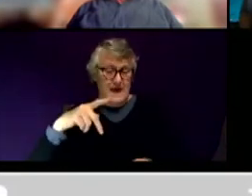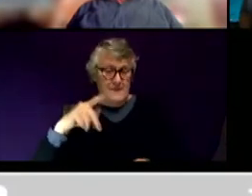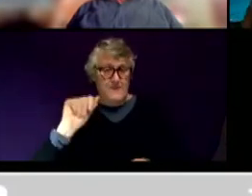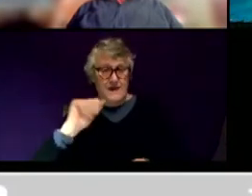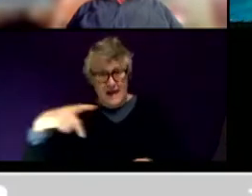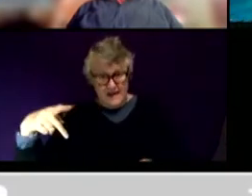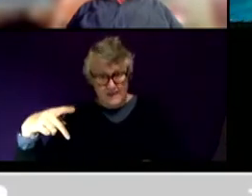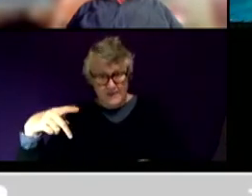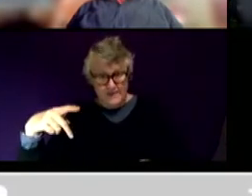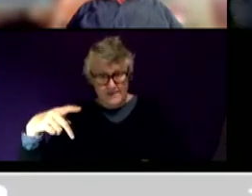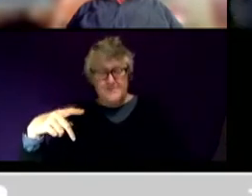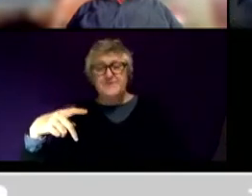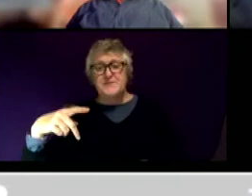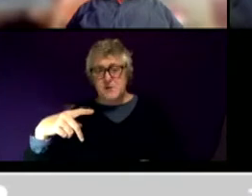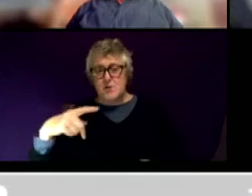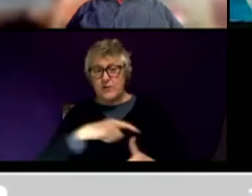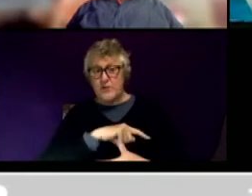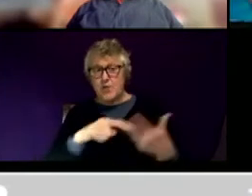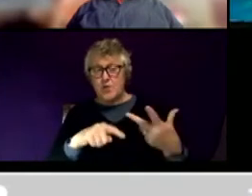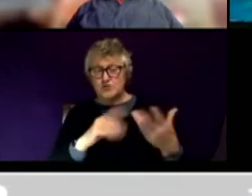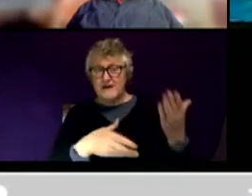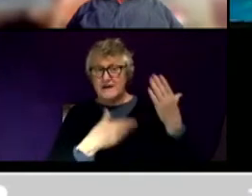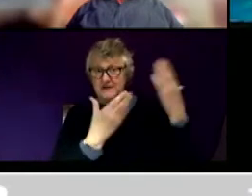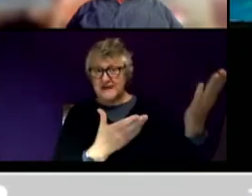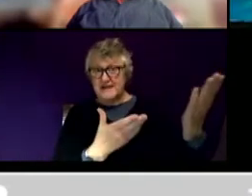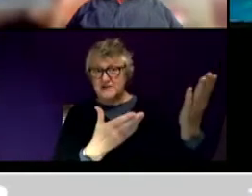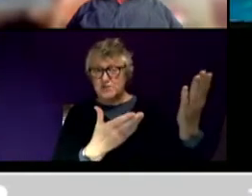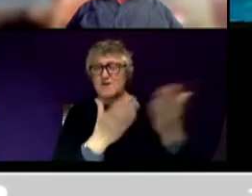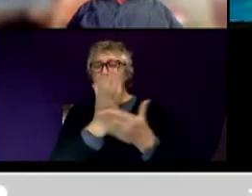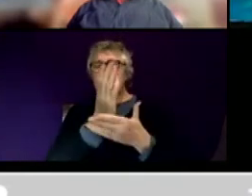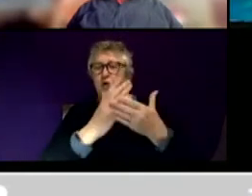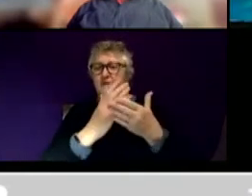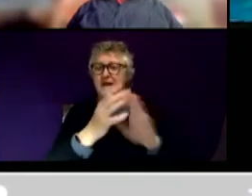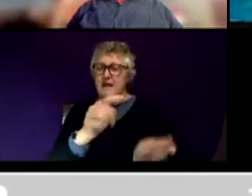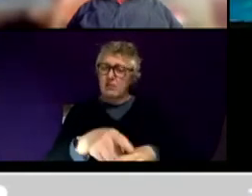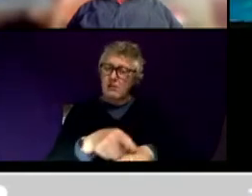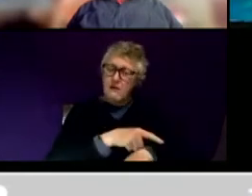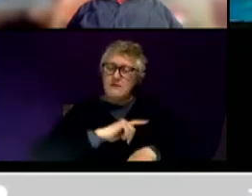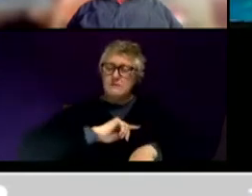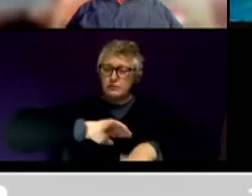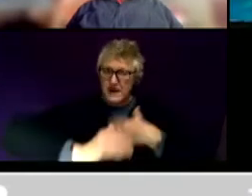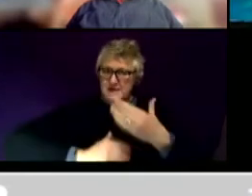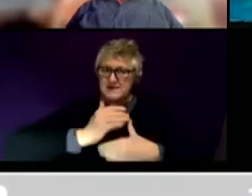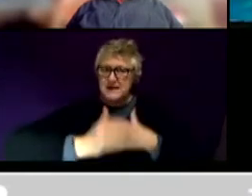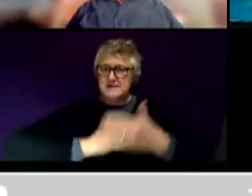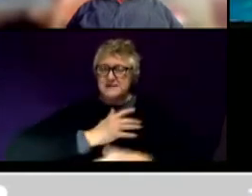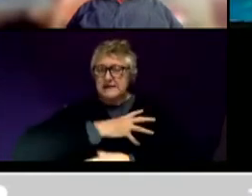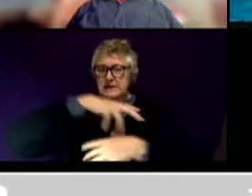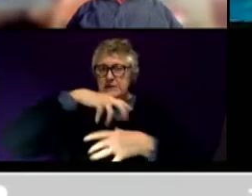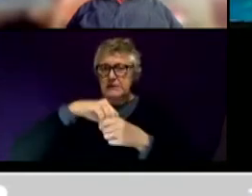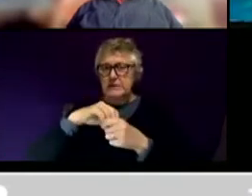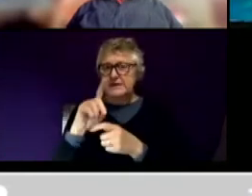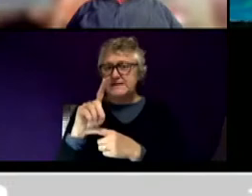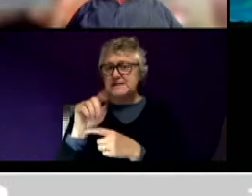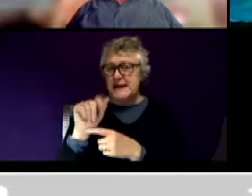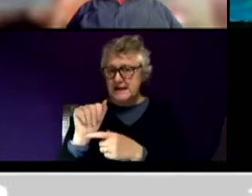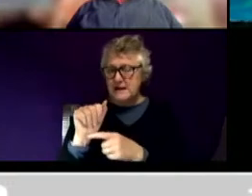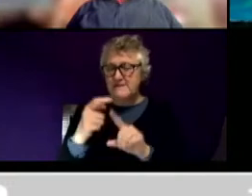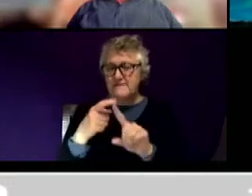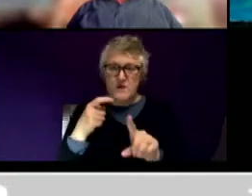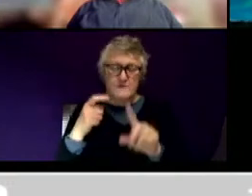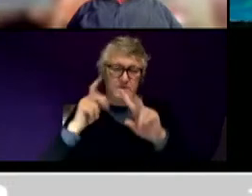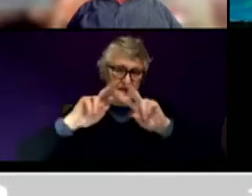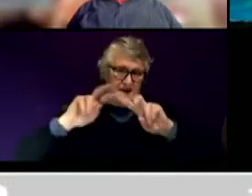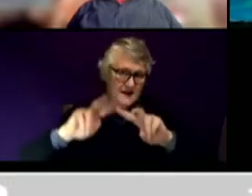So those recommendations specifically were part of a long process that included survey data and thematic groupings and then content analysis, and